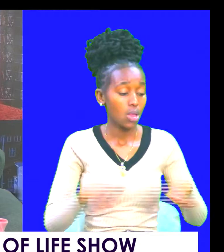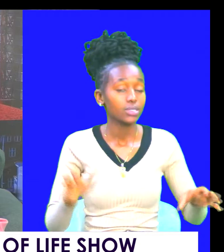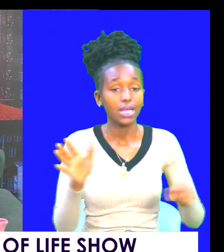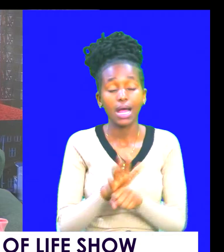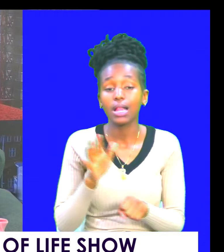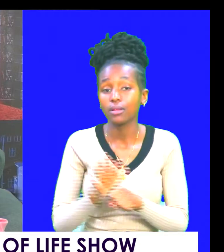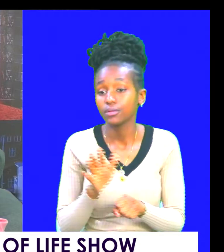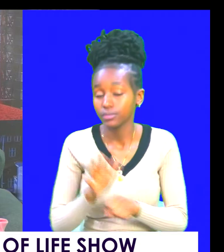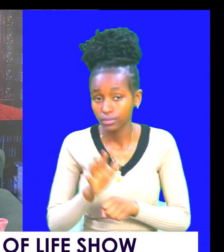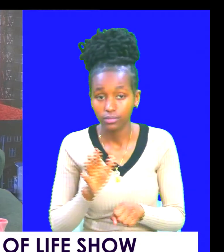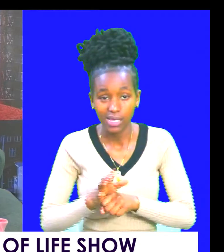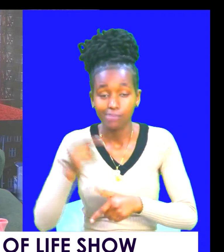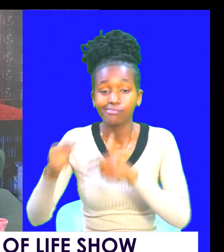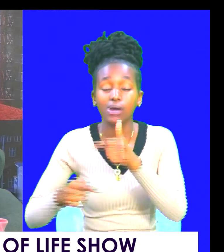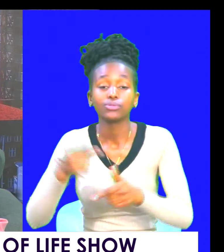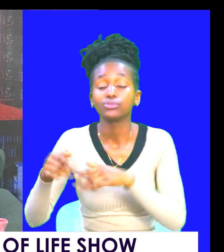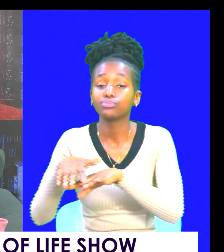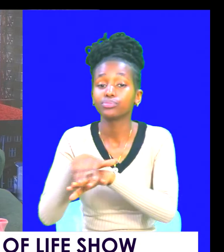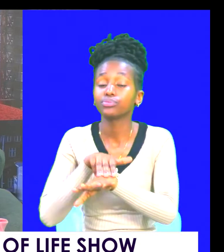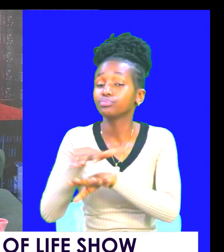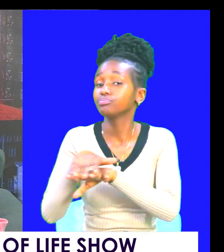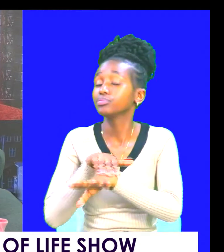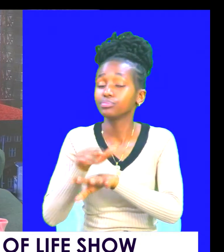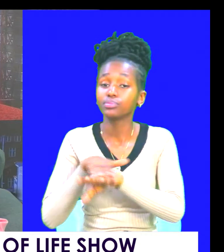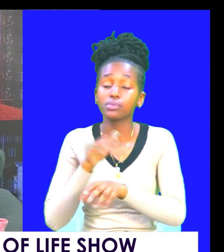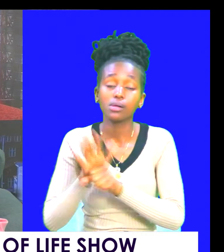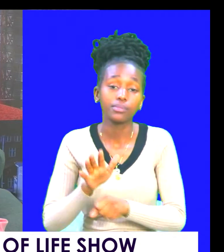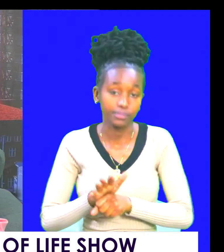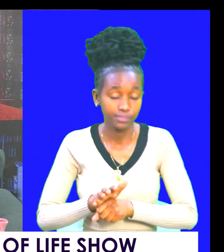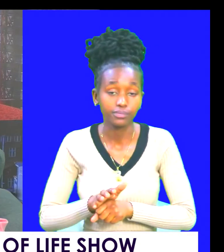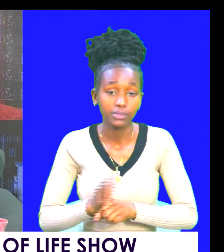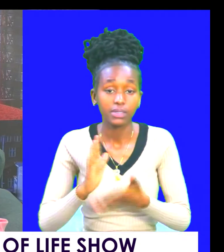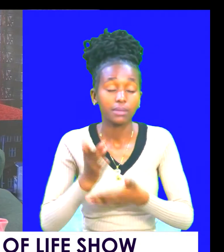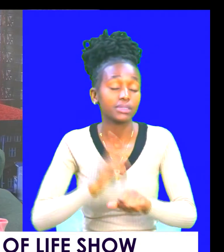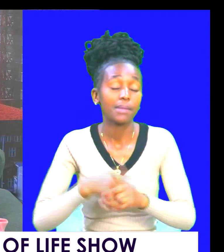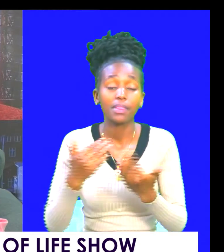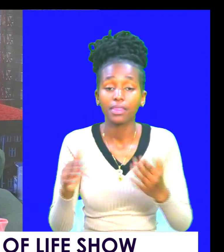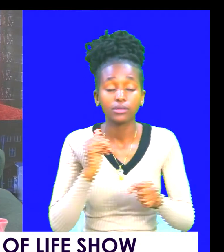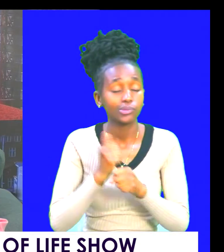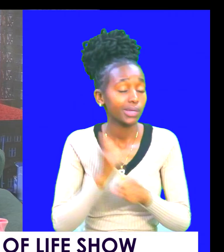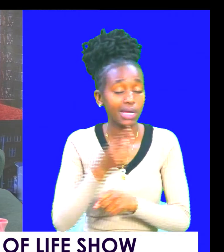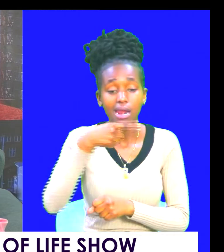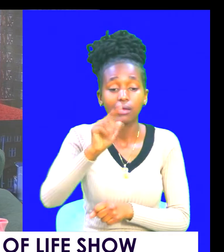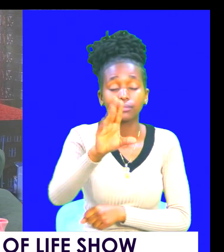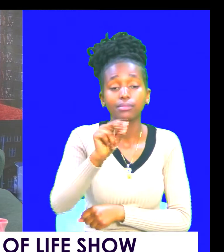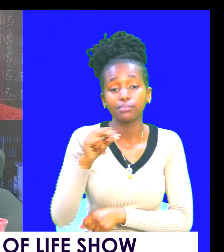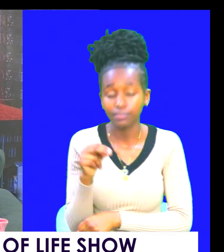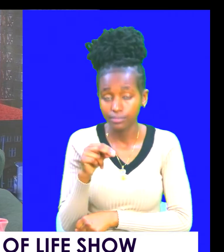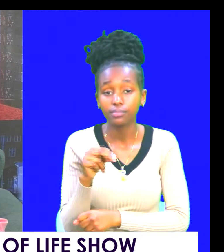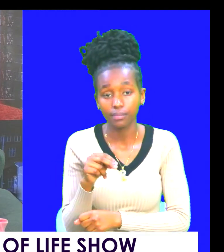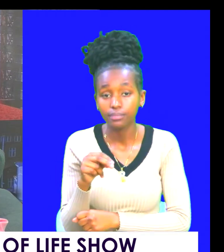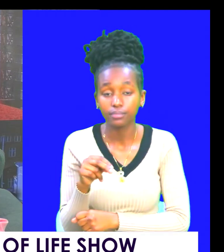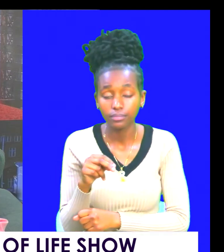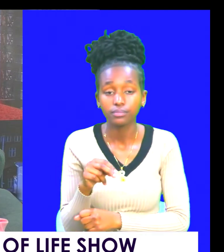just going very slowly. The business is slow. Things are not just right. Shylocks